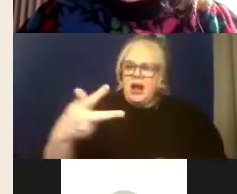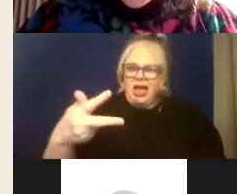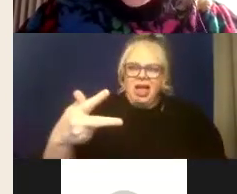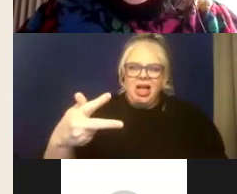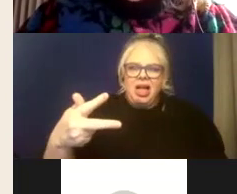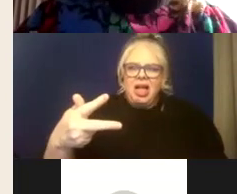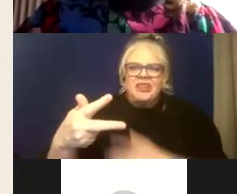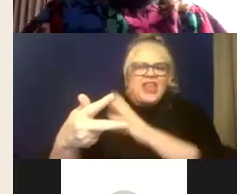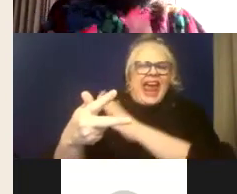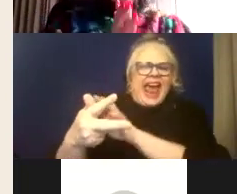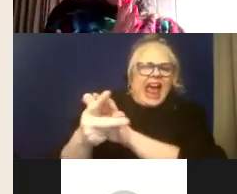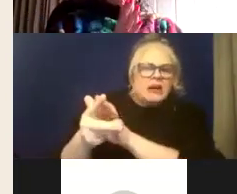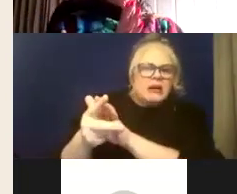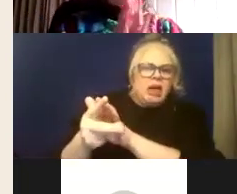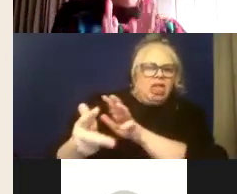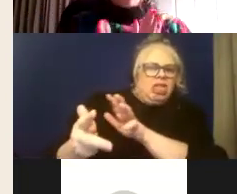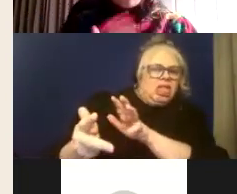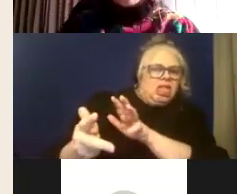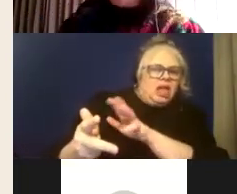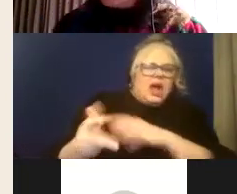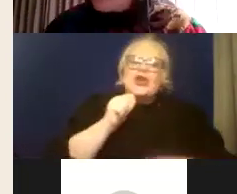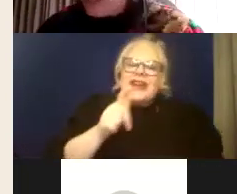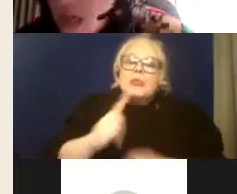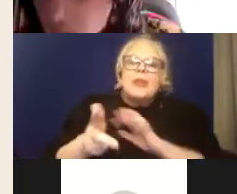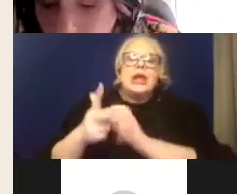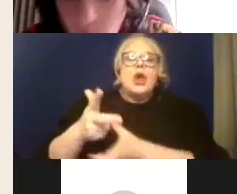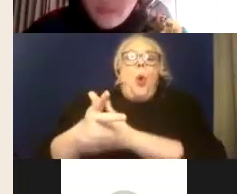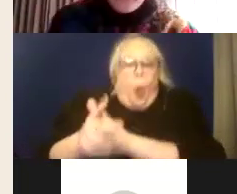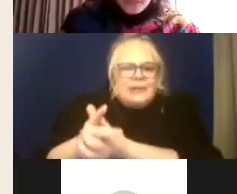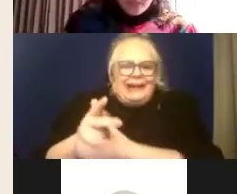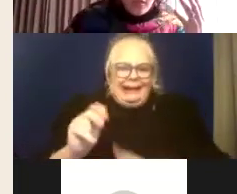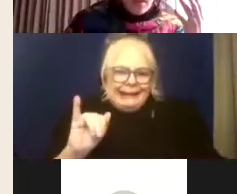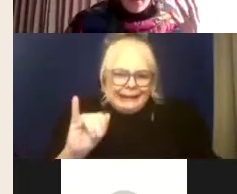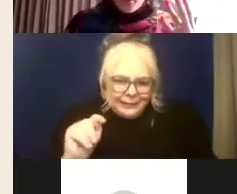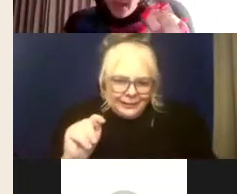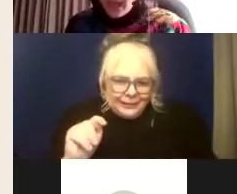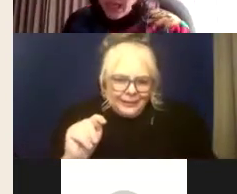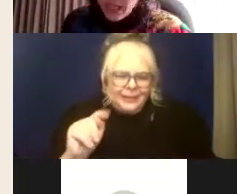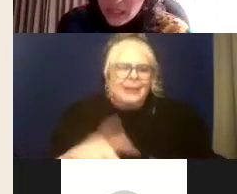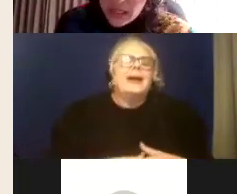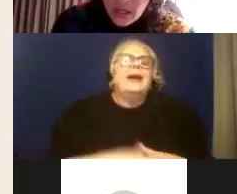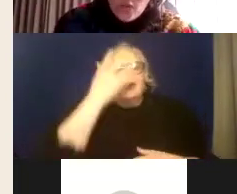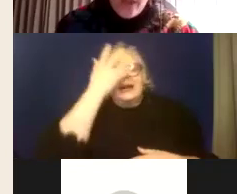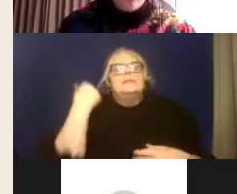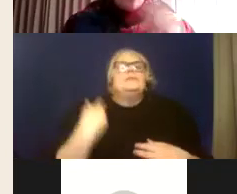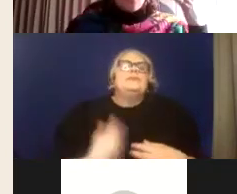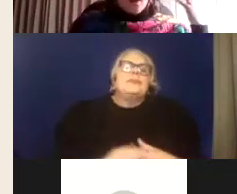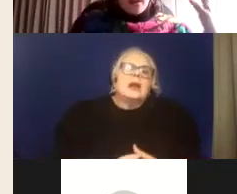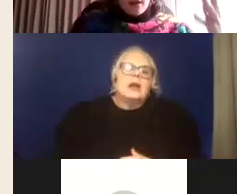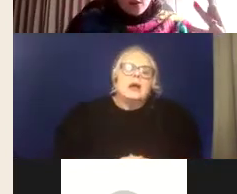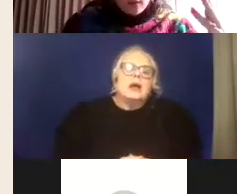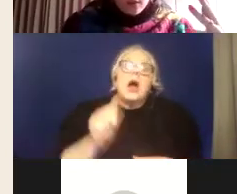I thought I had something in my notes about this, so I'll just add it verbally. Um, Another thing is with